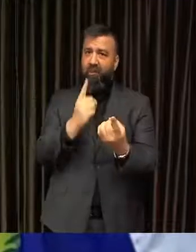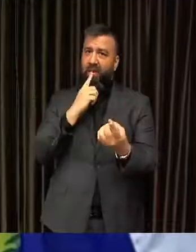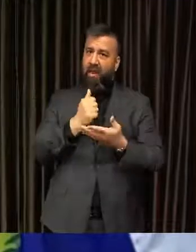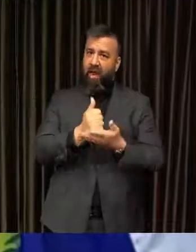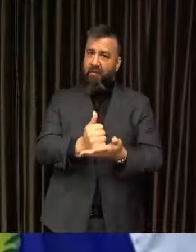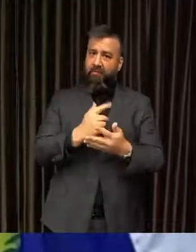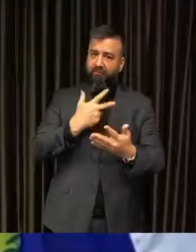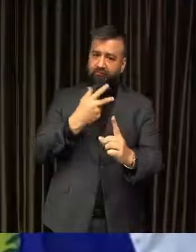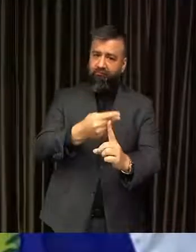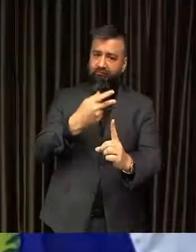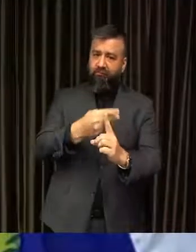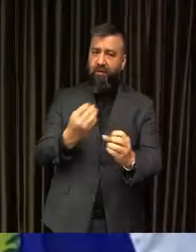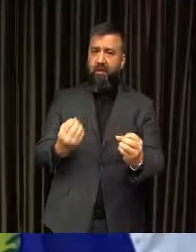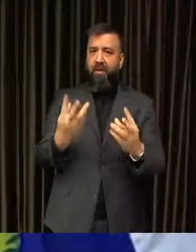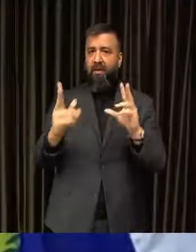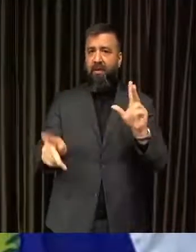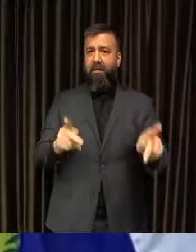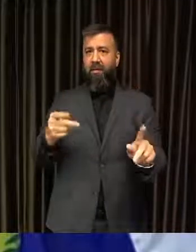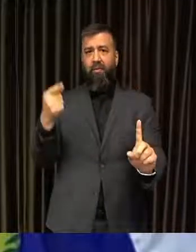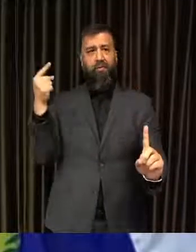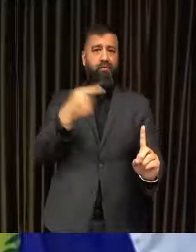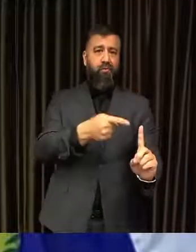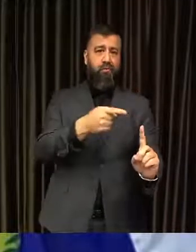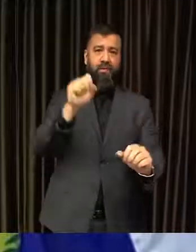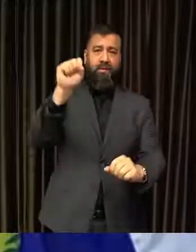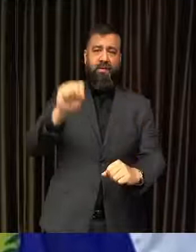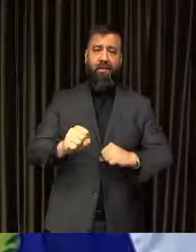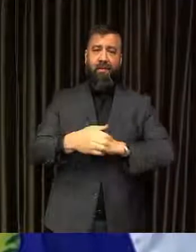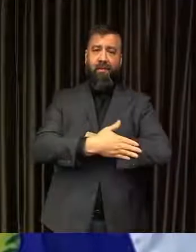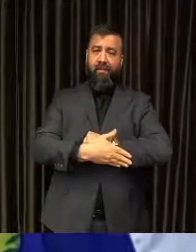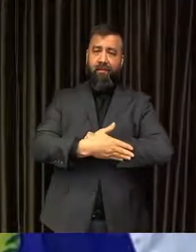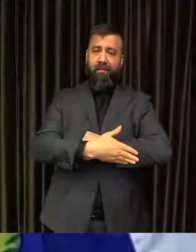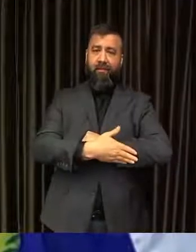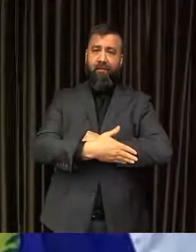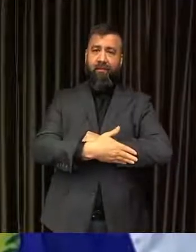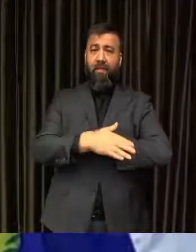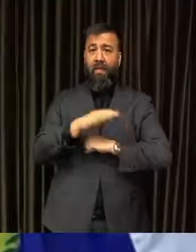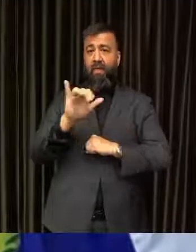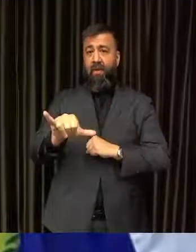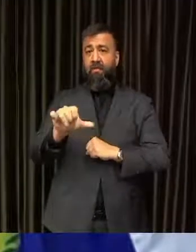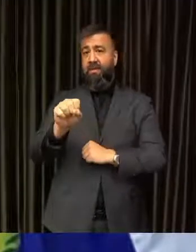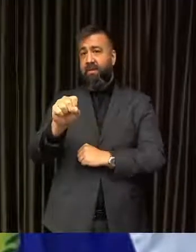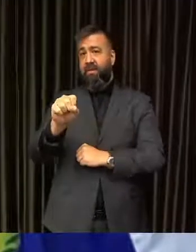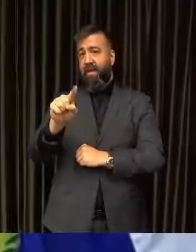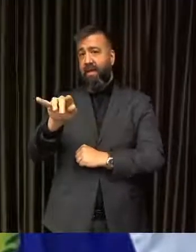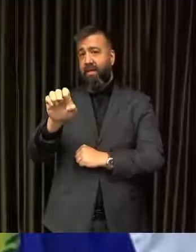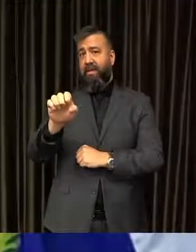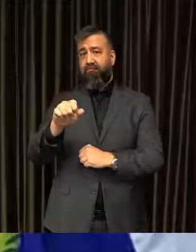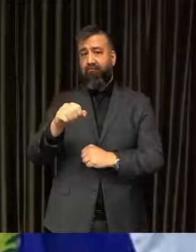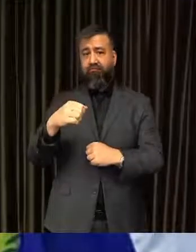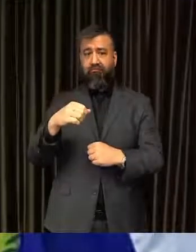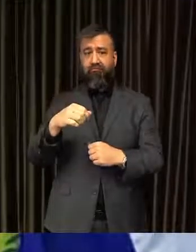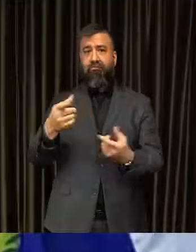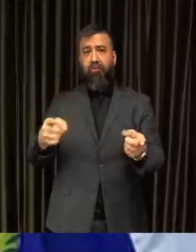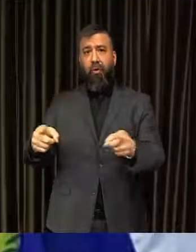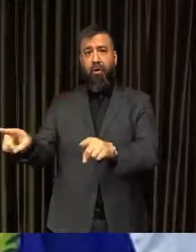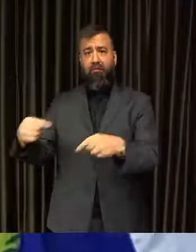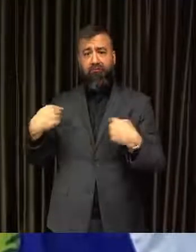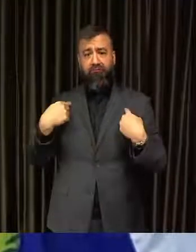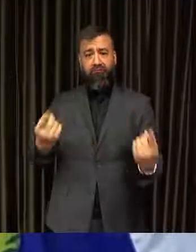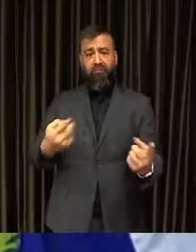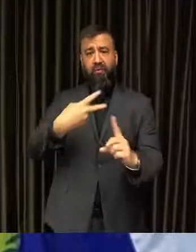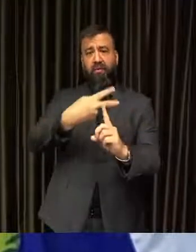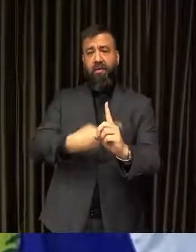the Public Health Department to South County. And those vaccination sites have been ongoing for 2 months. And we vaccinate